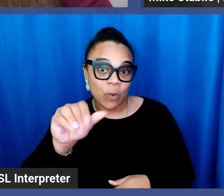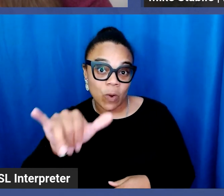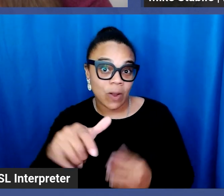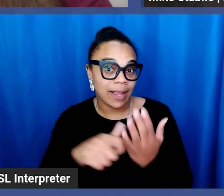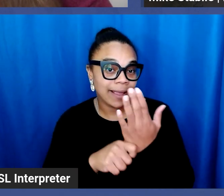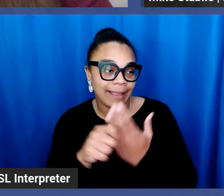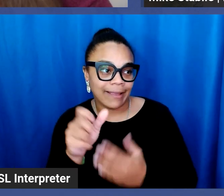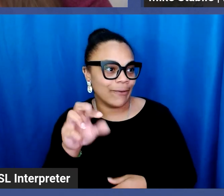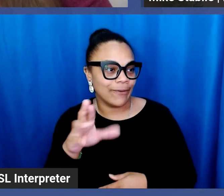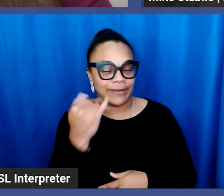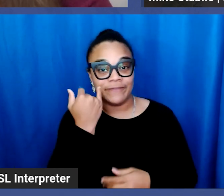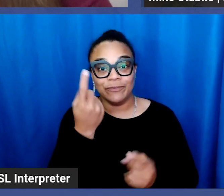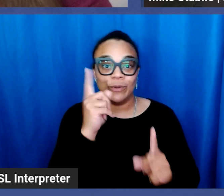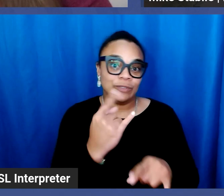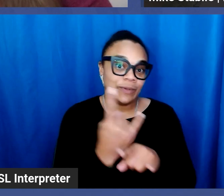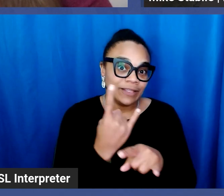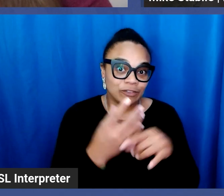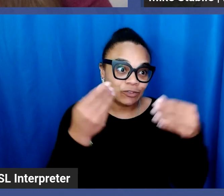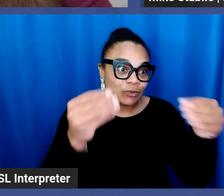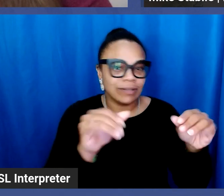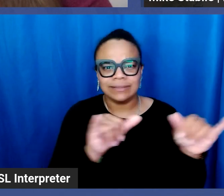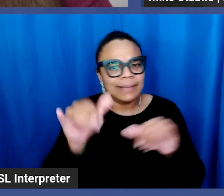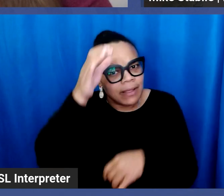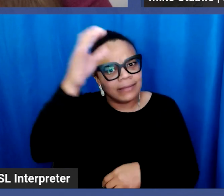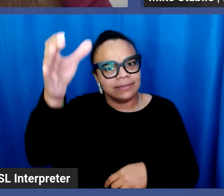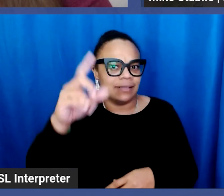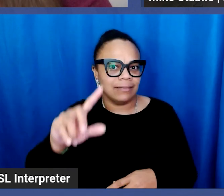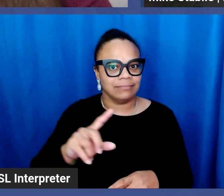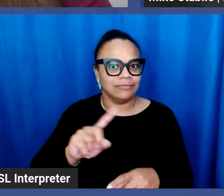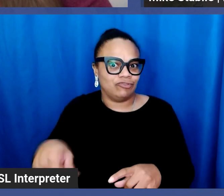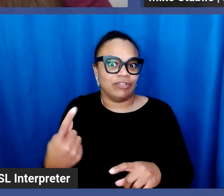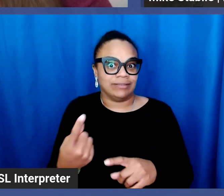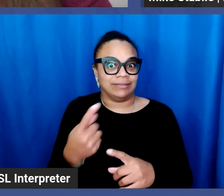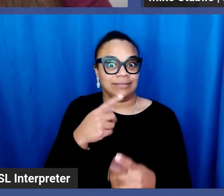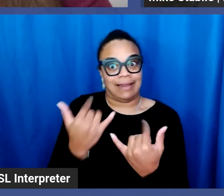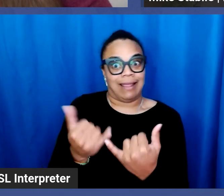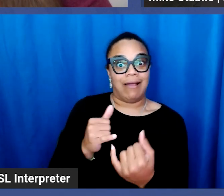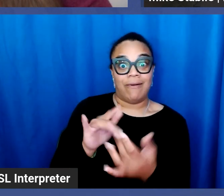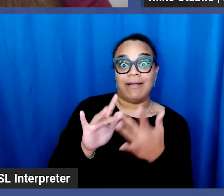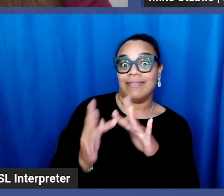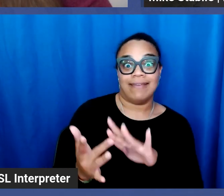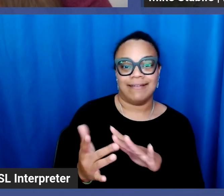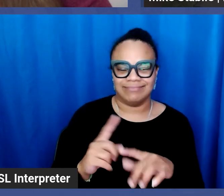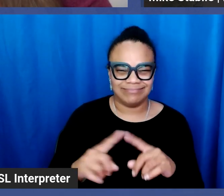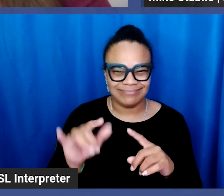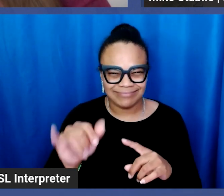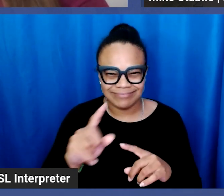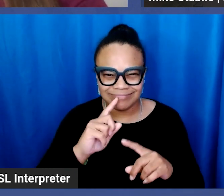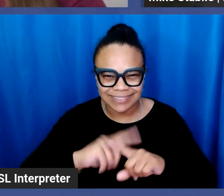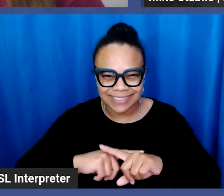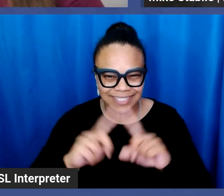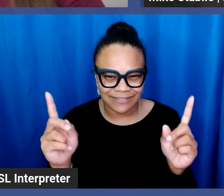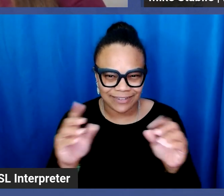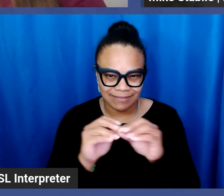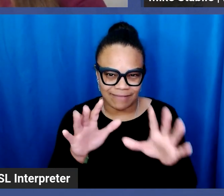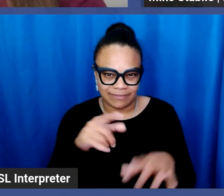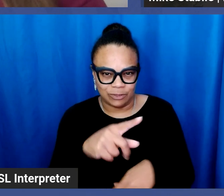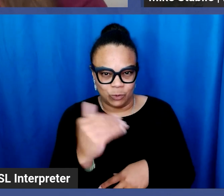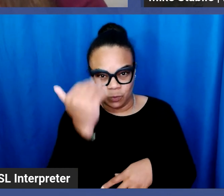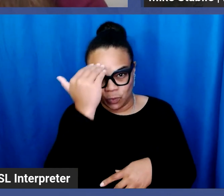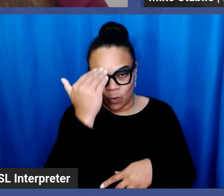a liquor store, obviously this is the same thing. We're just bringing it online. And of course, those things are really different, right? As you know